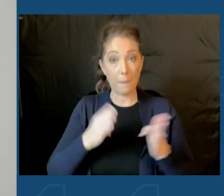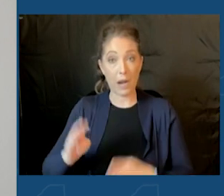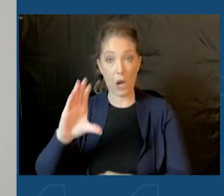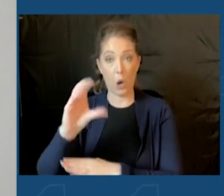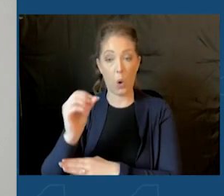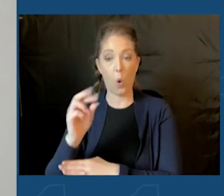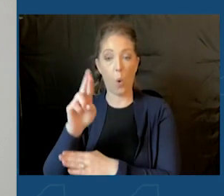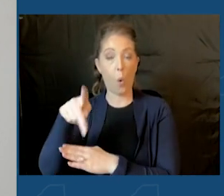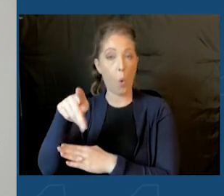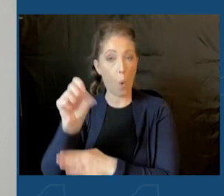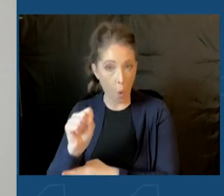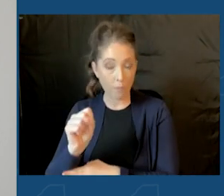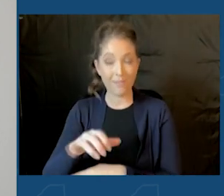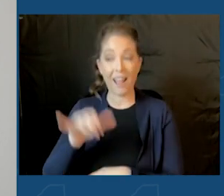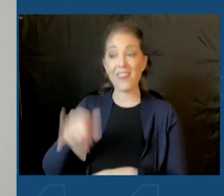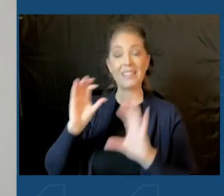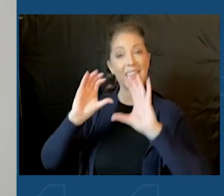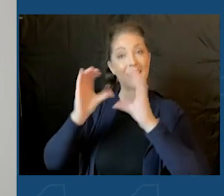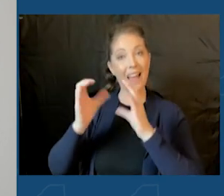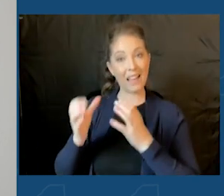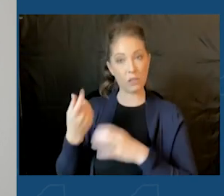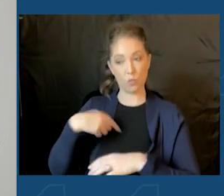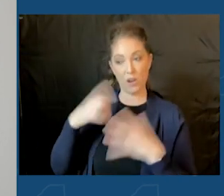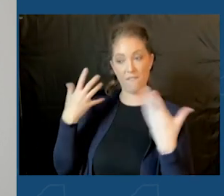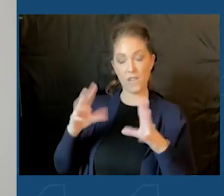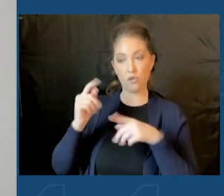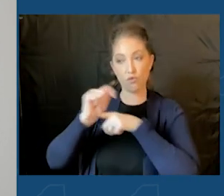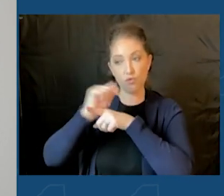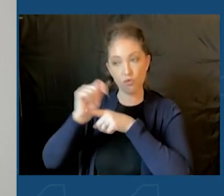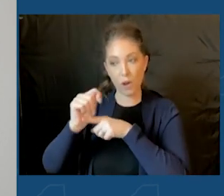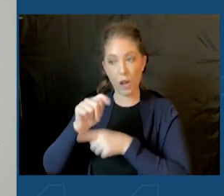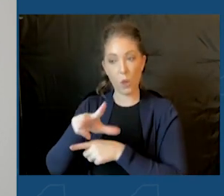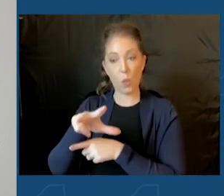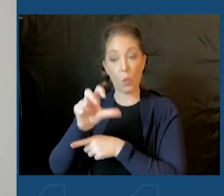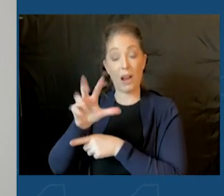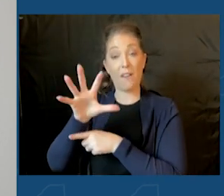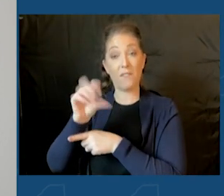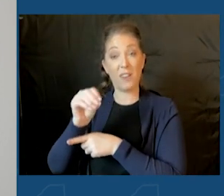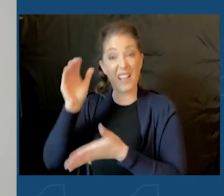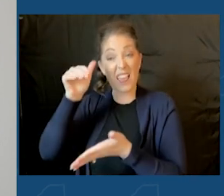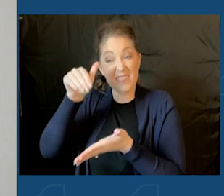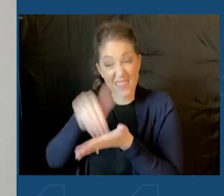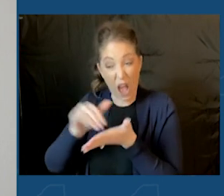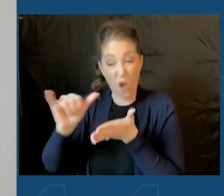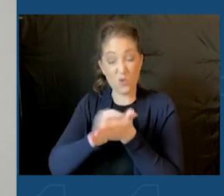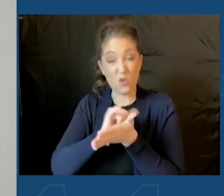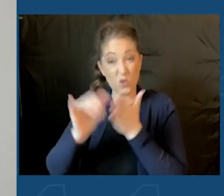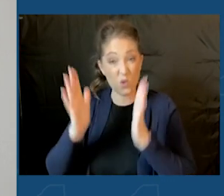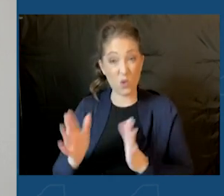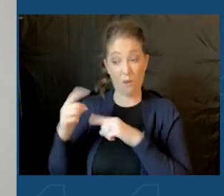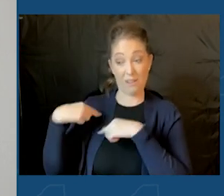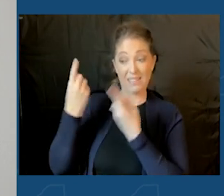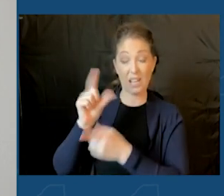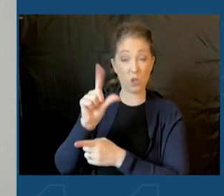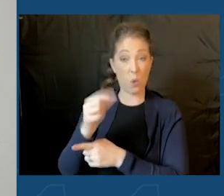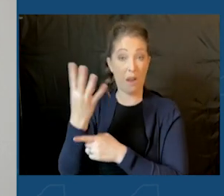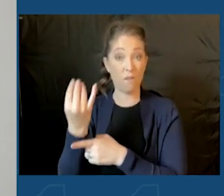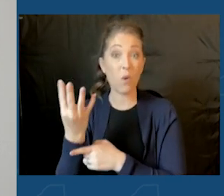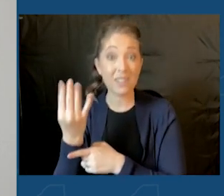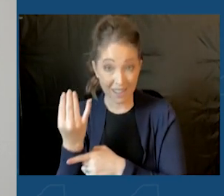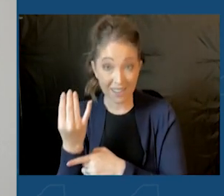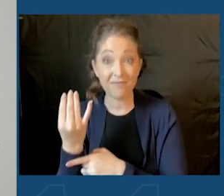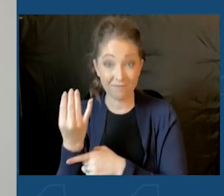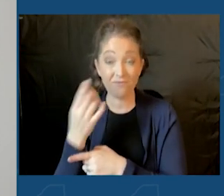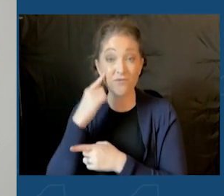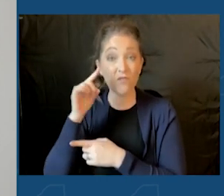are classes. We've trained over 350,000 New Yorkers since 2014 in order